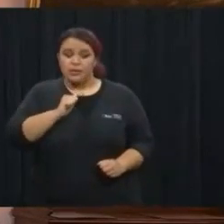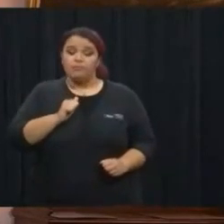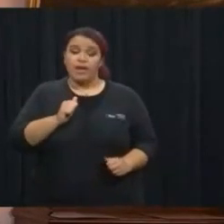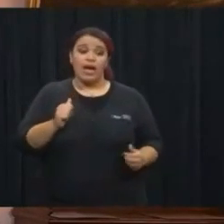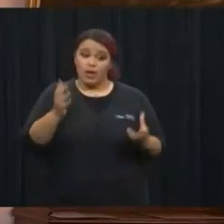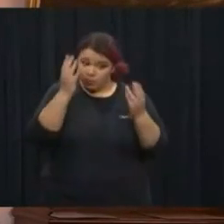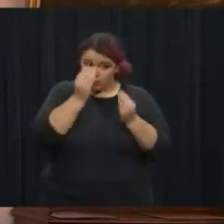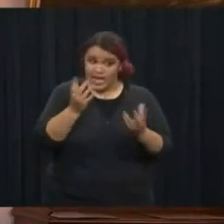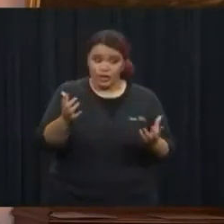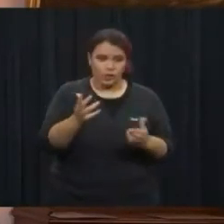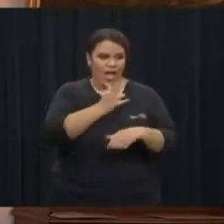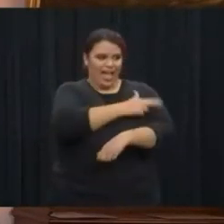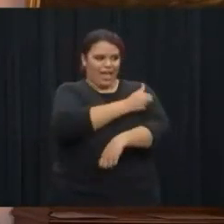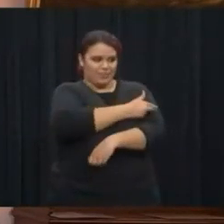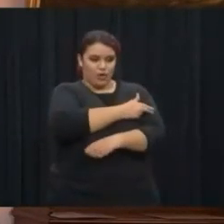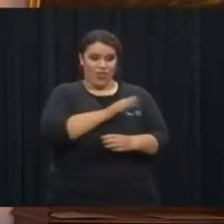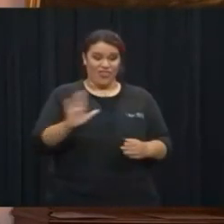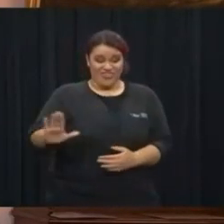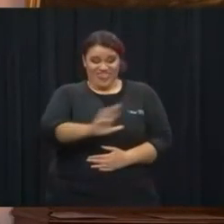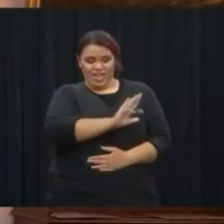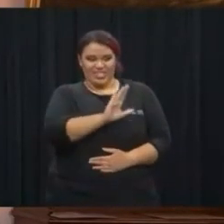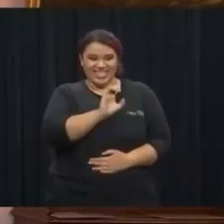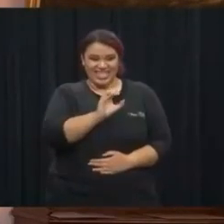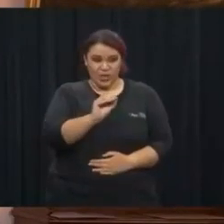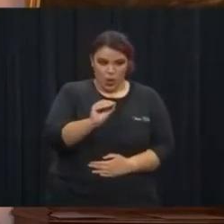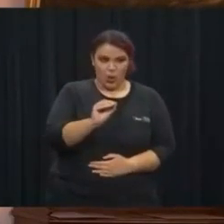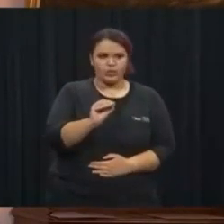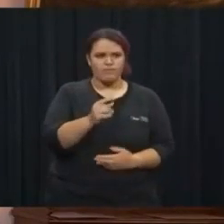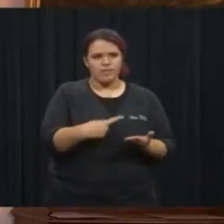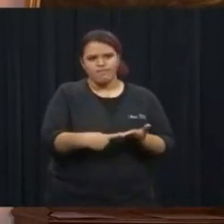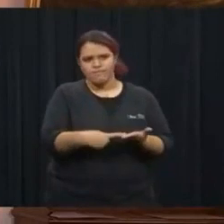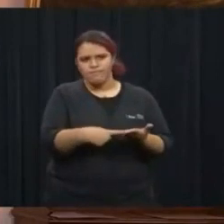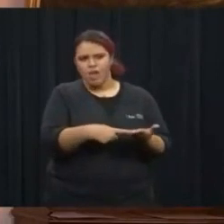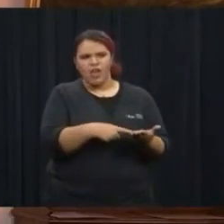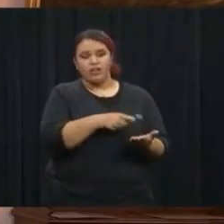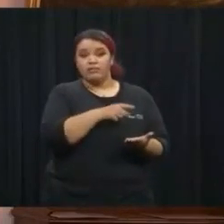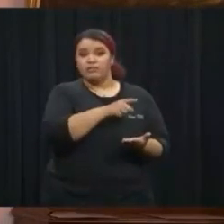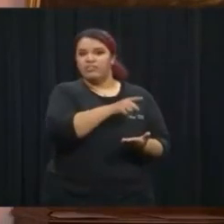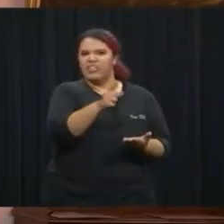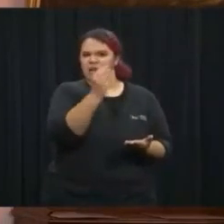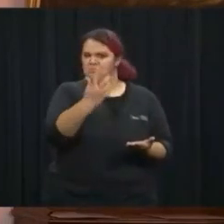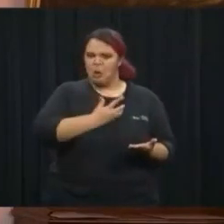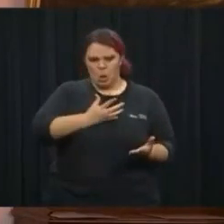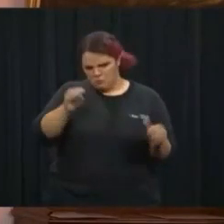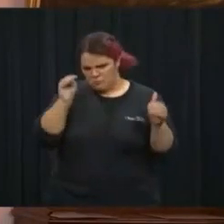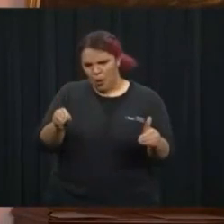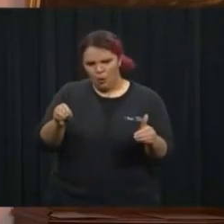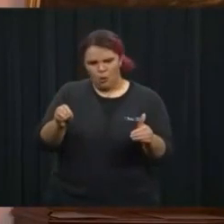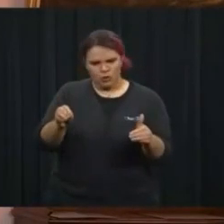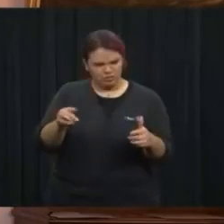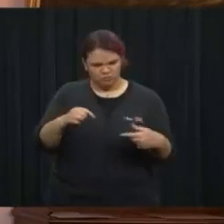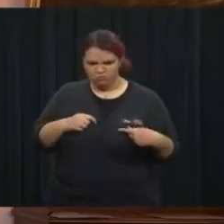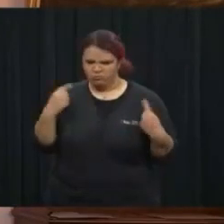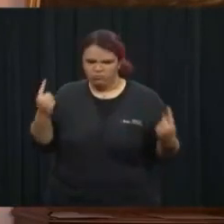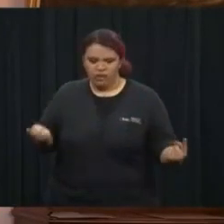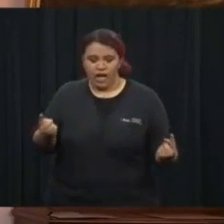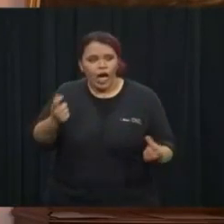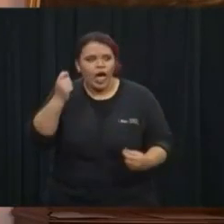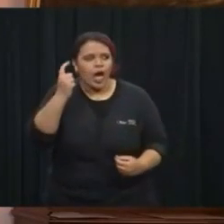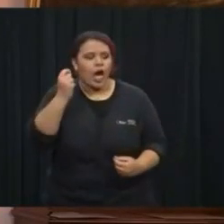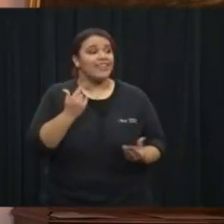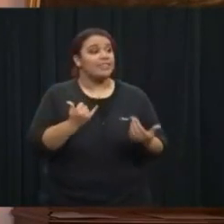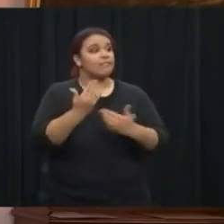State House News Bureau. For the governor and Dr. Acton, you've been pretty transparent in the fact that Ohio doesn't have a lot of tests,